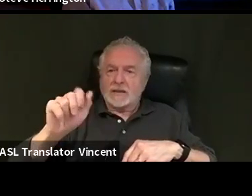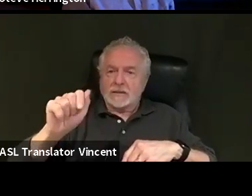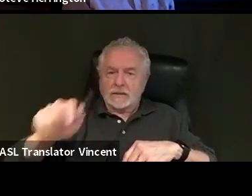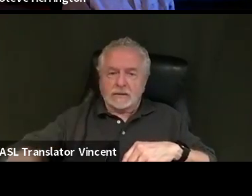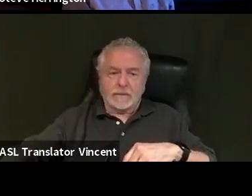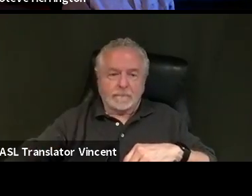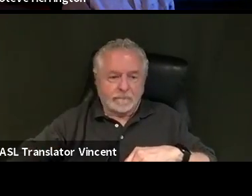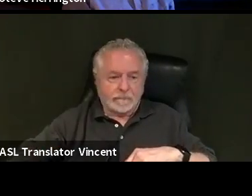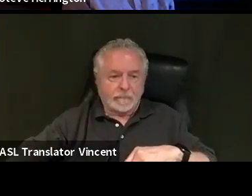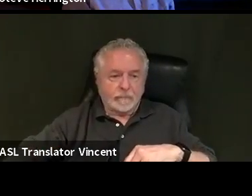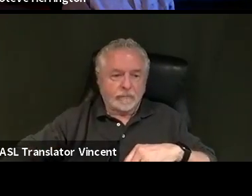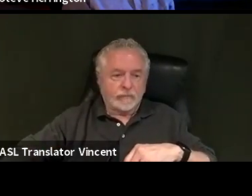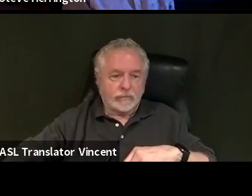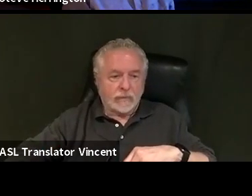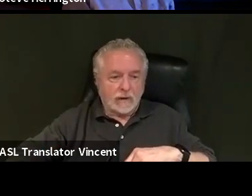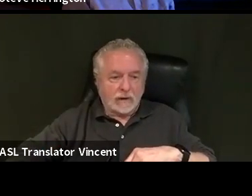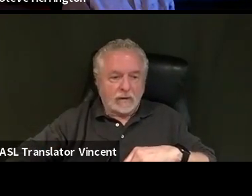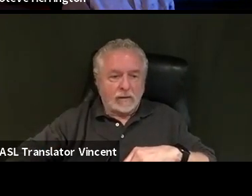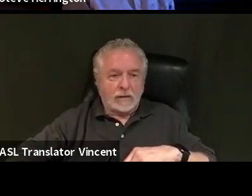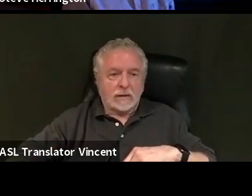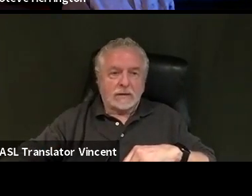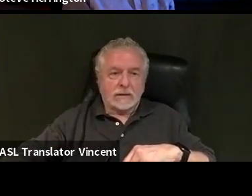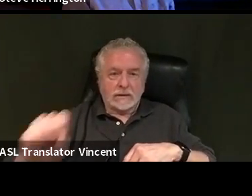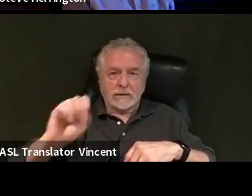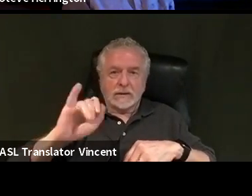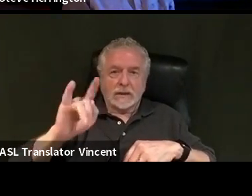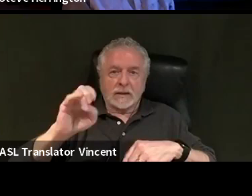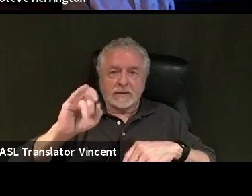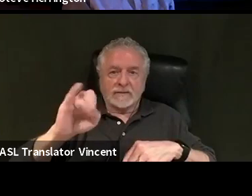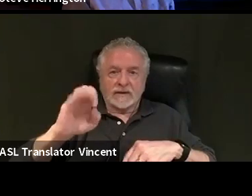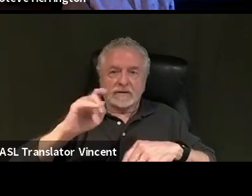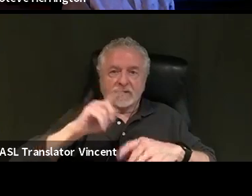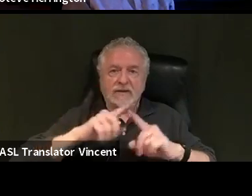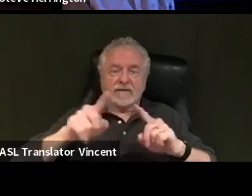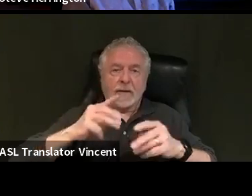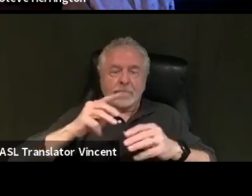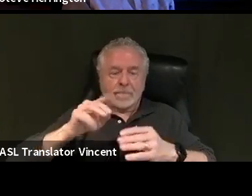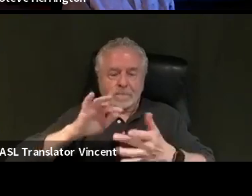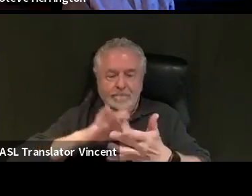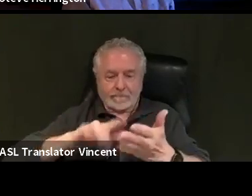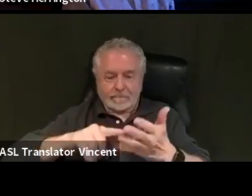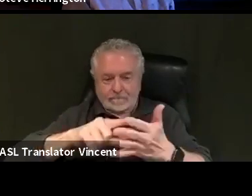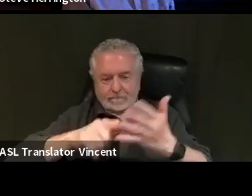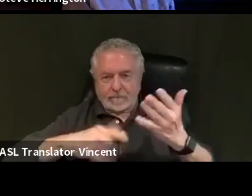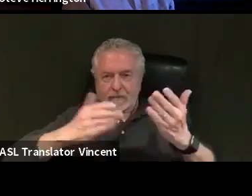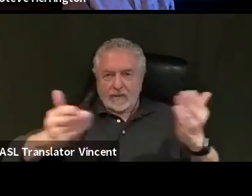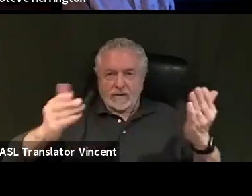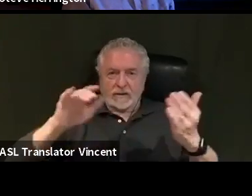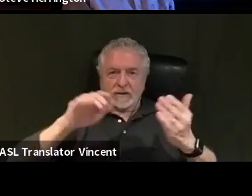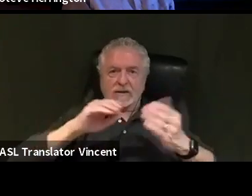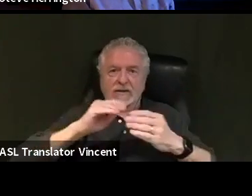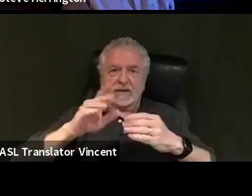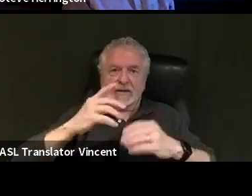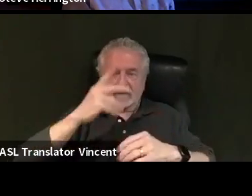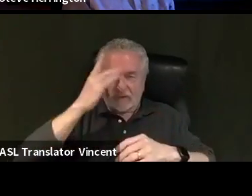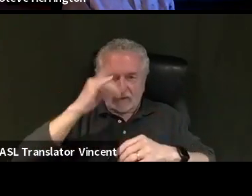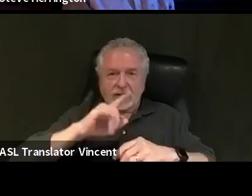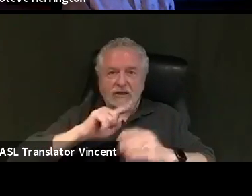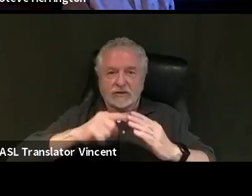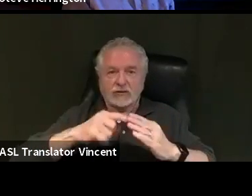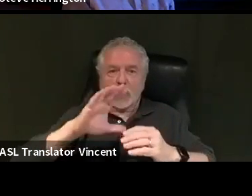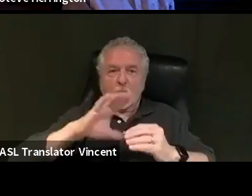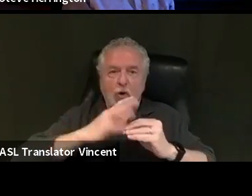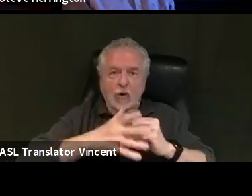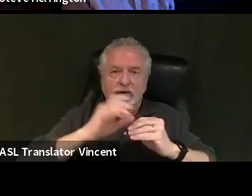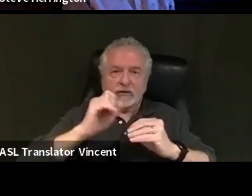that the vaccines are quite effective. There are different mechanisms, clearly, than when you get infected initially with COVID.